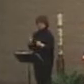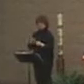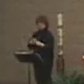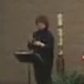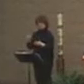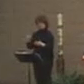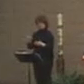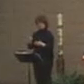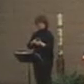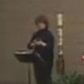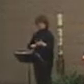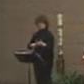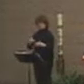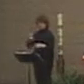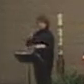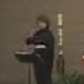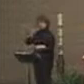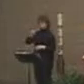reading, Samuel.